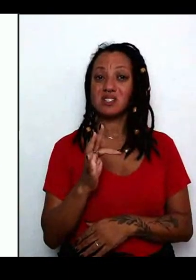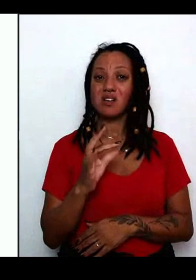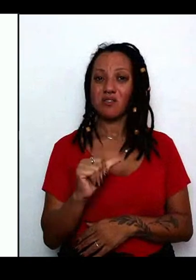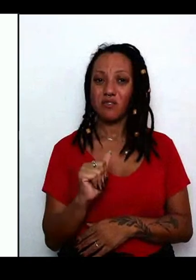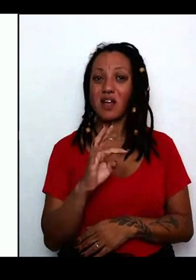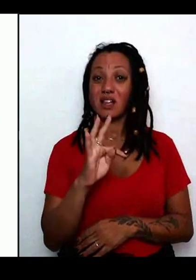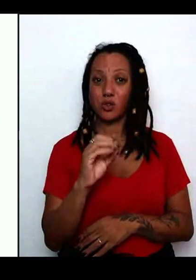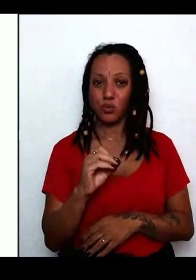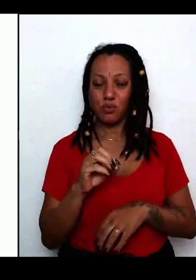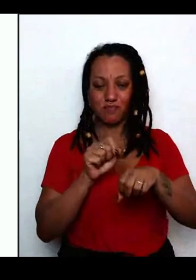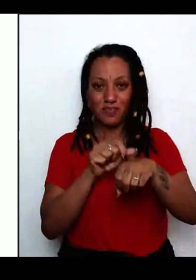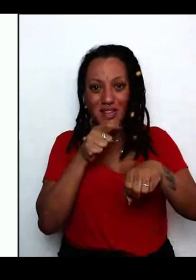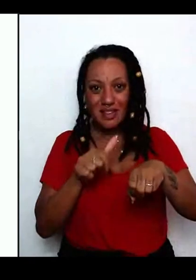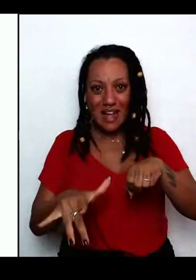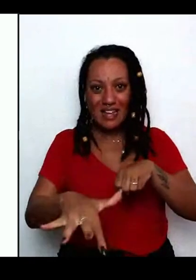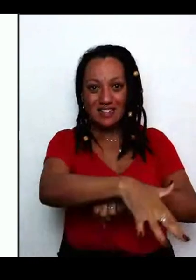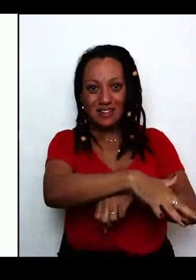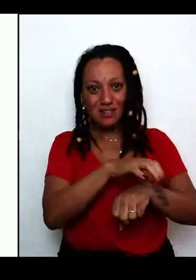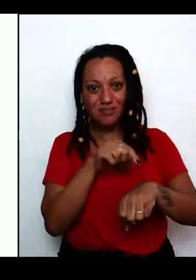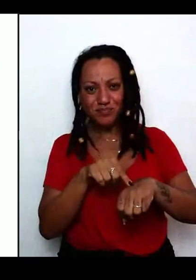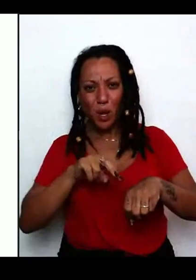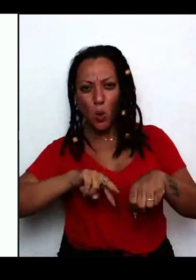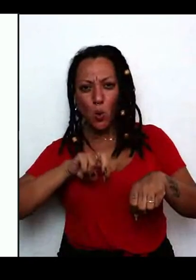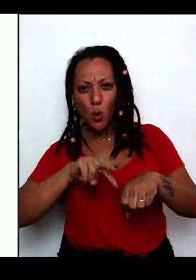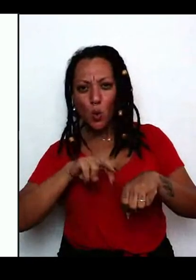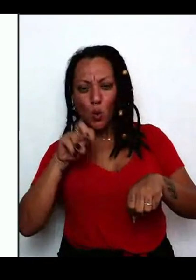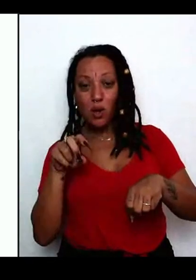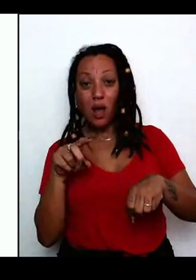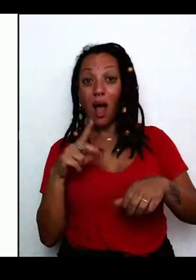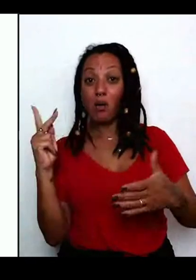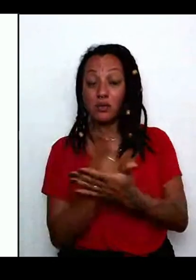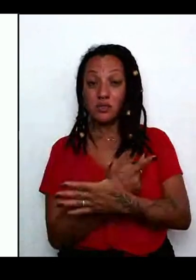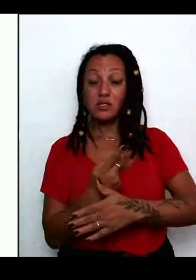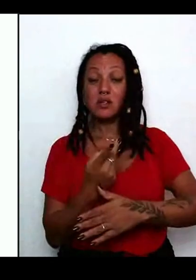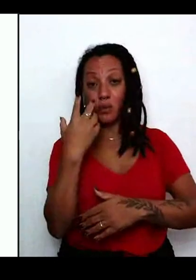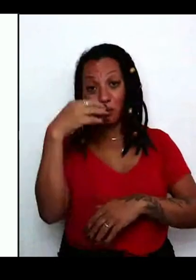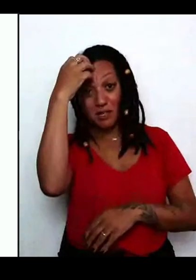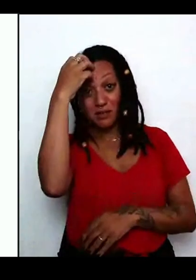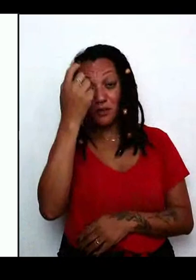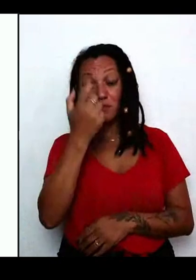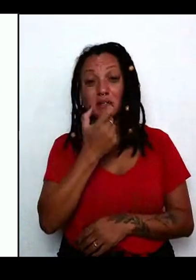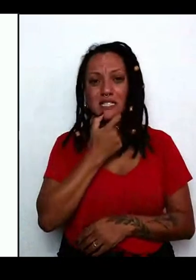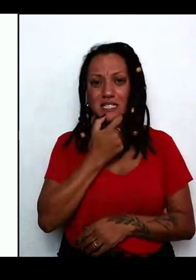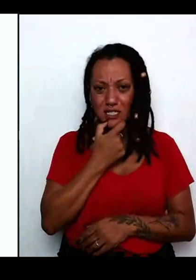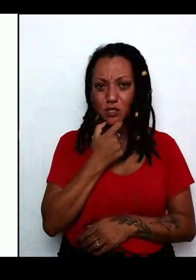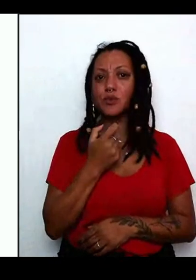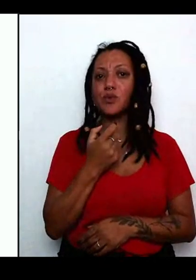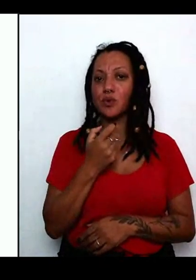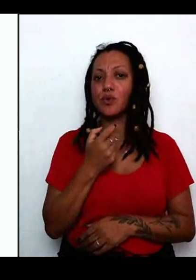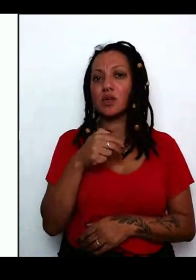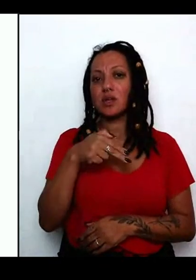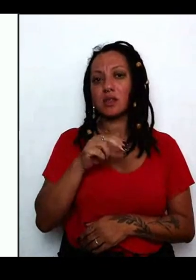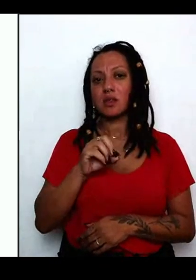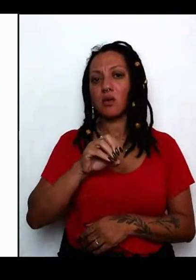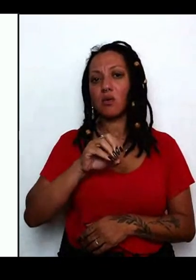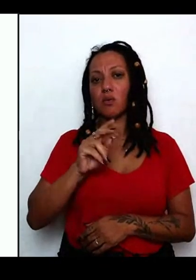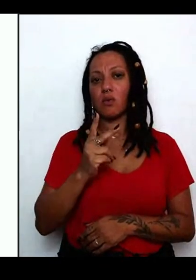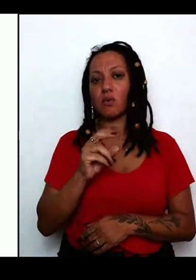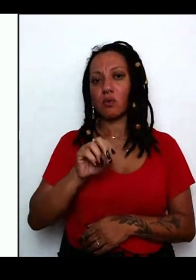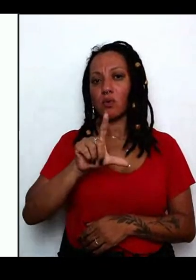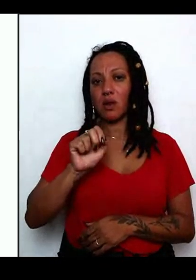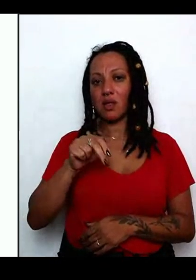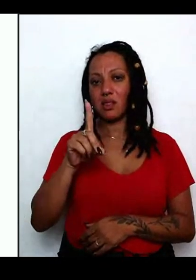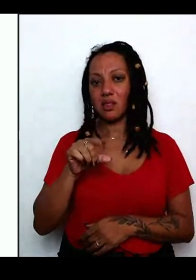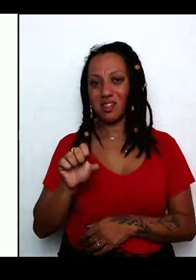agricultural imperialism and by a long and painful history of displacement tiwa's work which has addressed